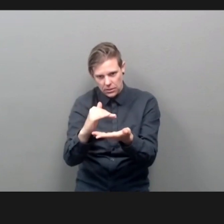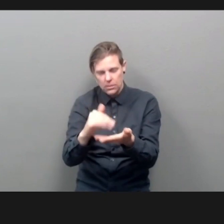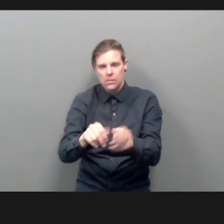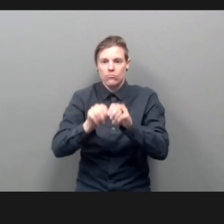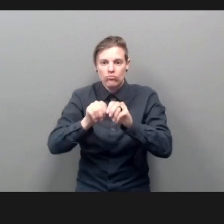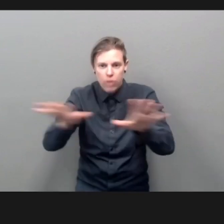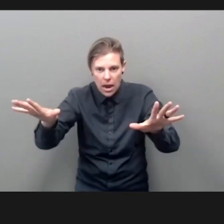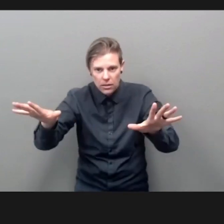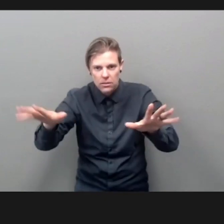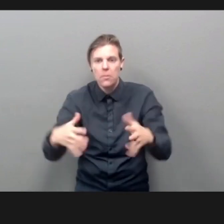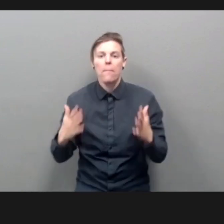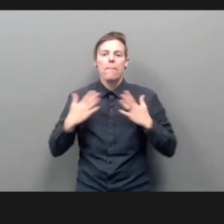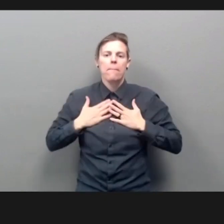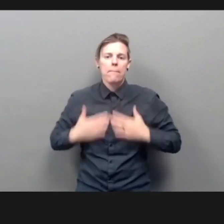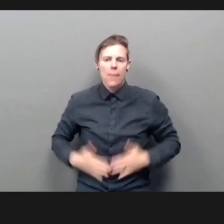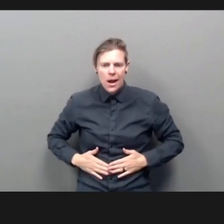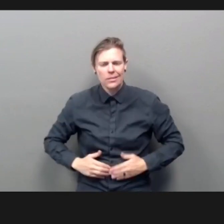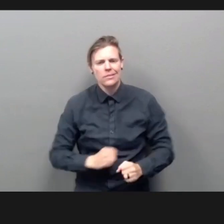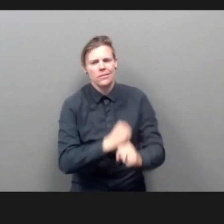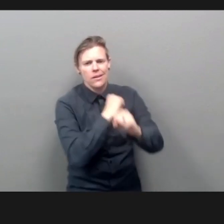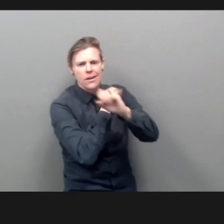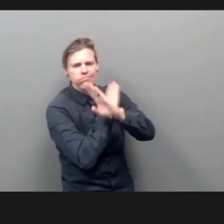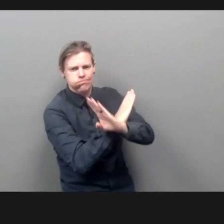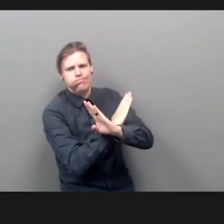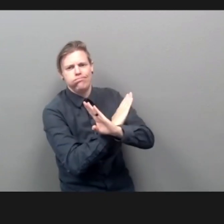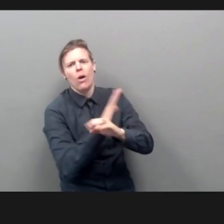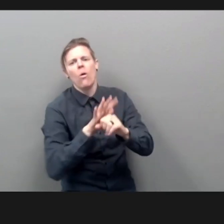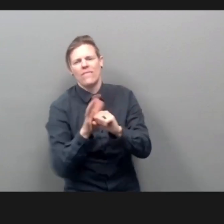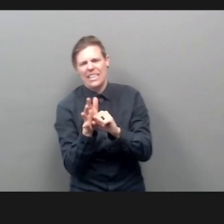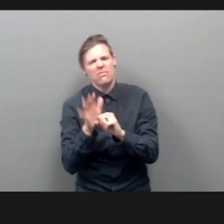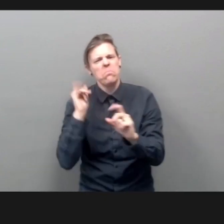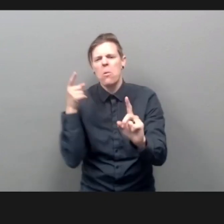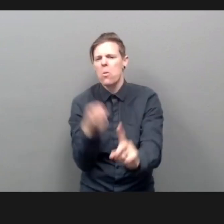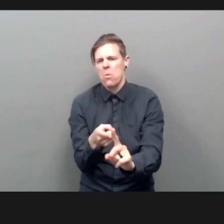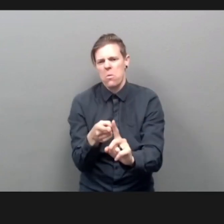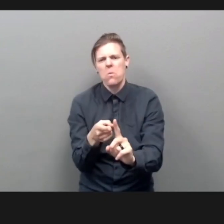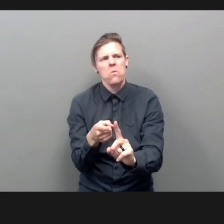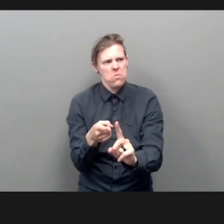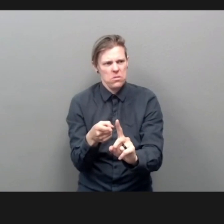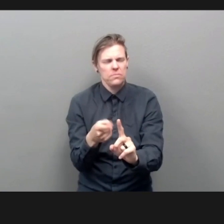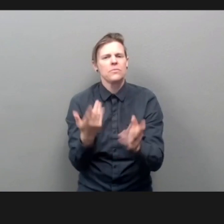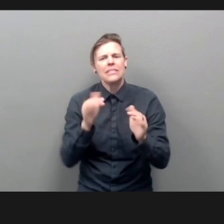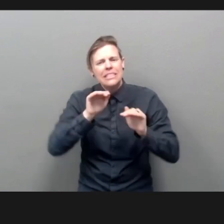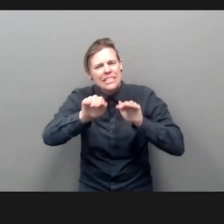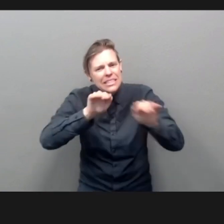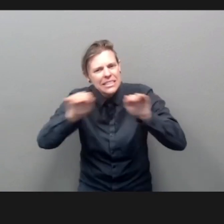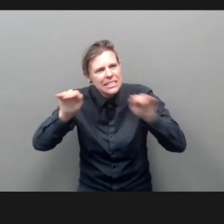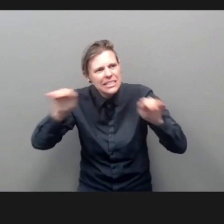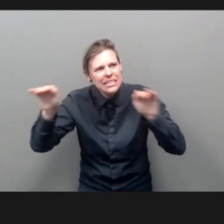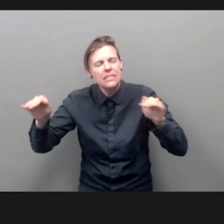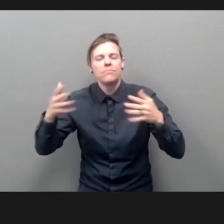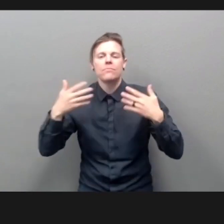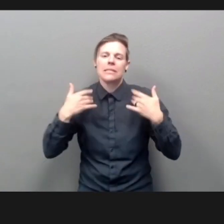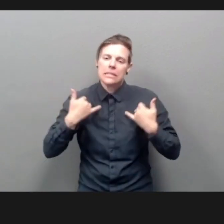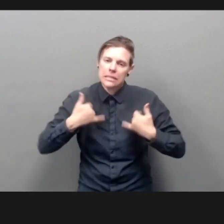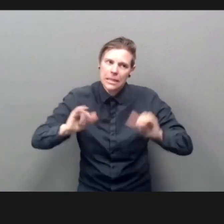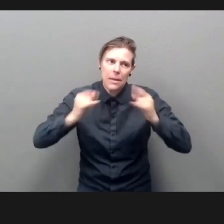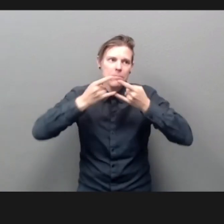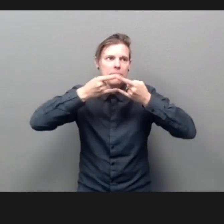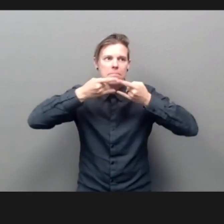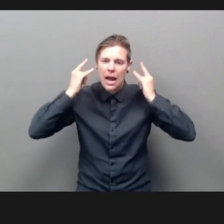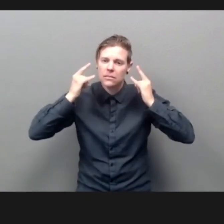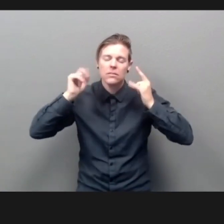a reminder, masks do work to prevent the spread to the highest